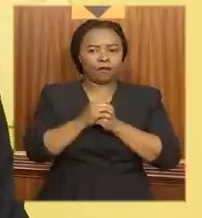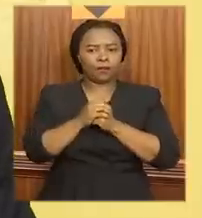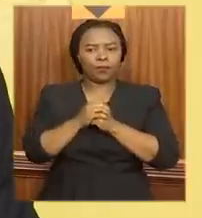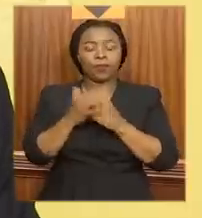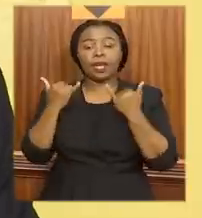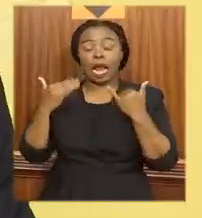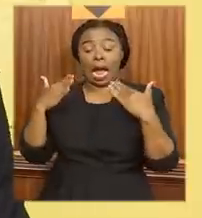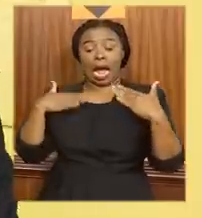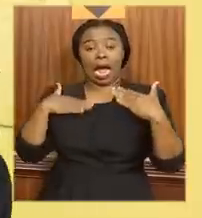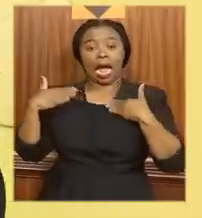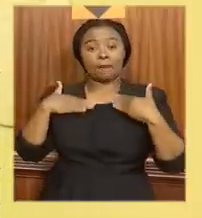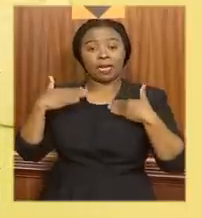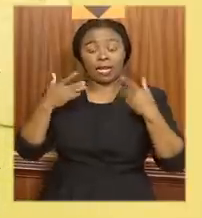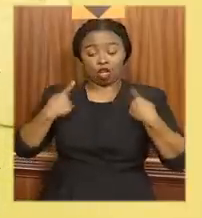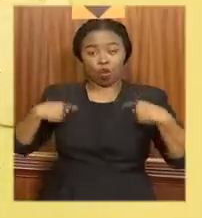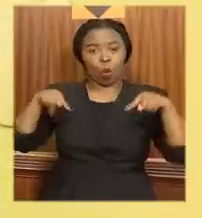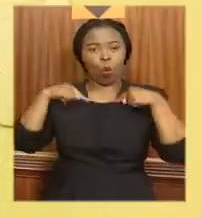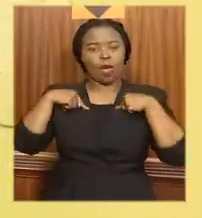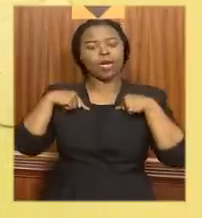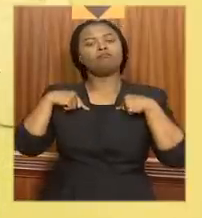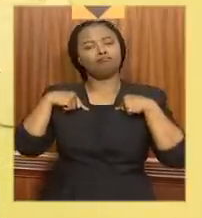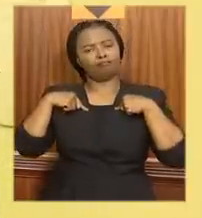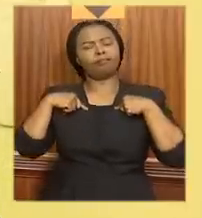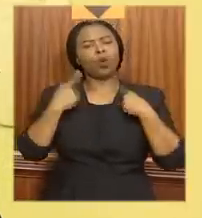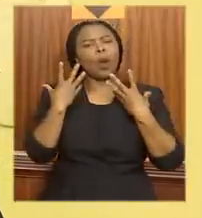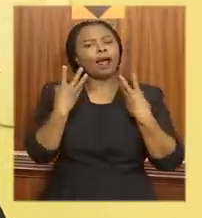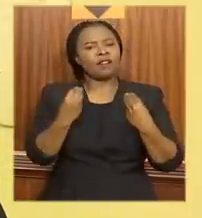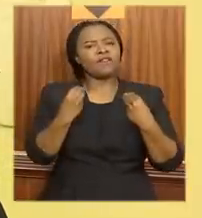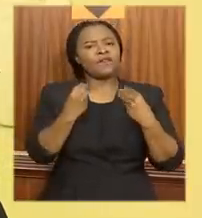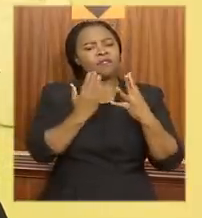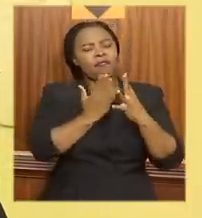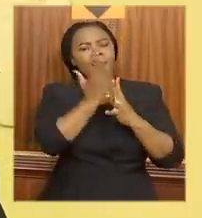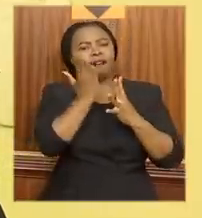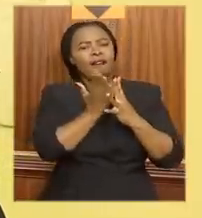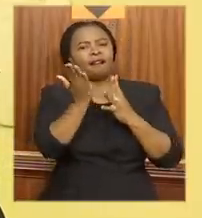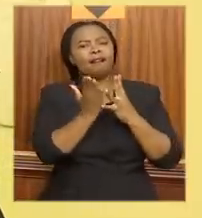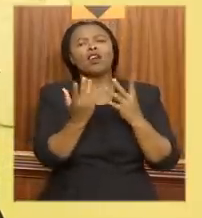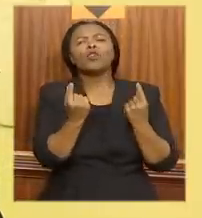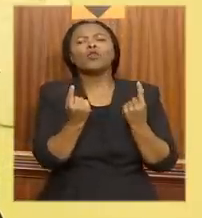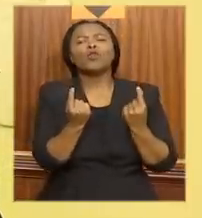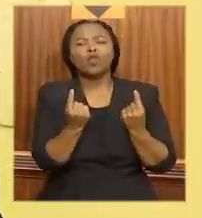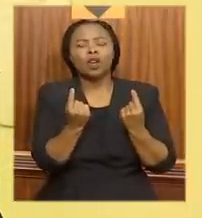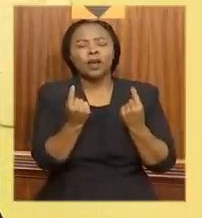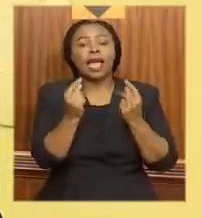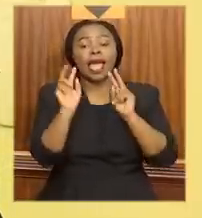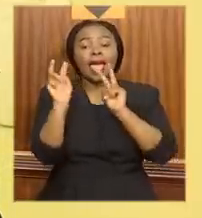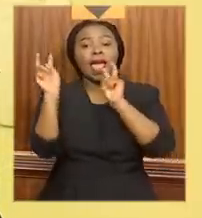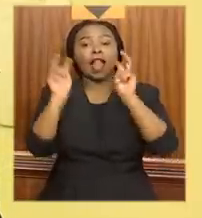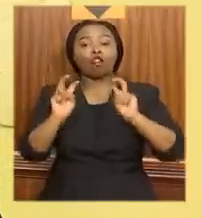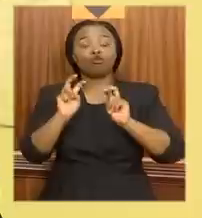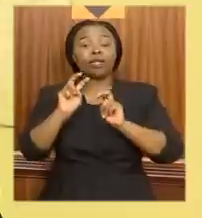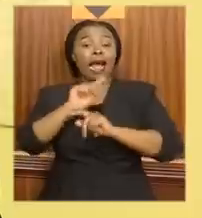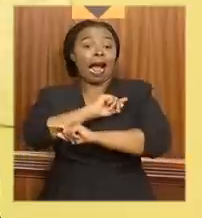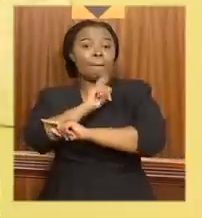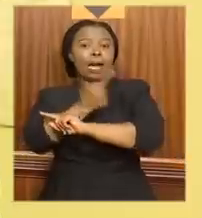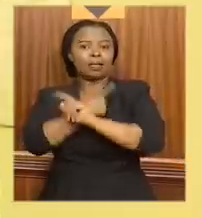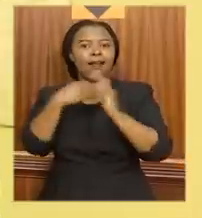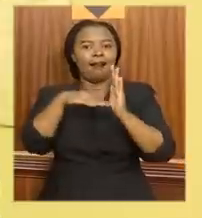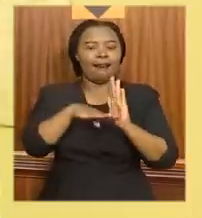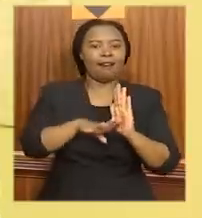taken important steps to increase generation capacity and to diversify our energy